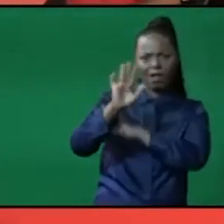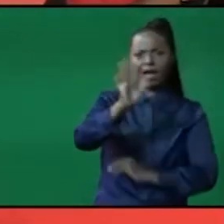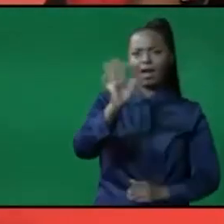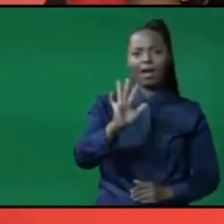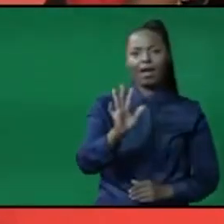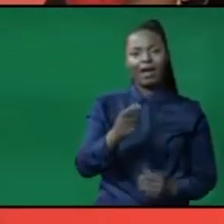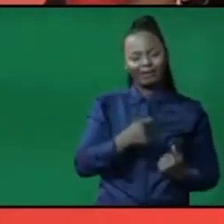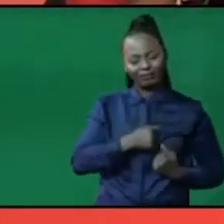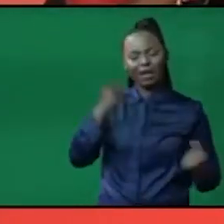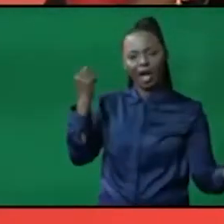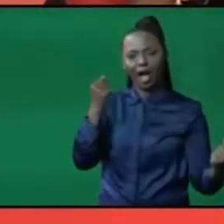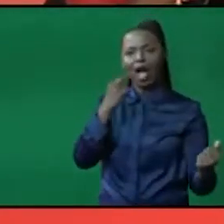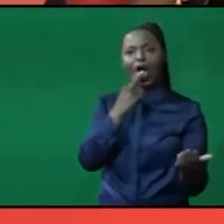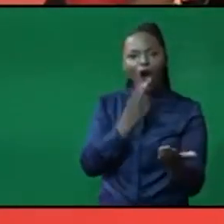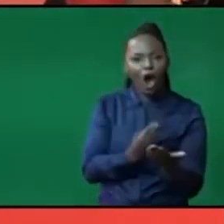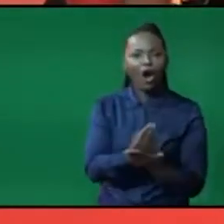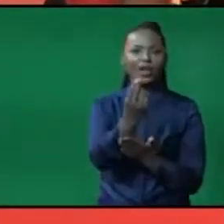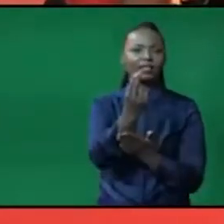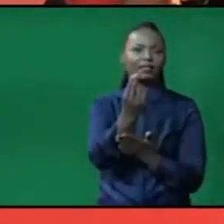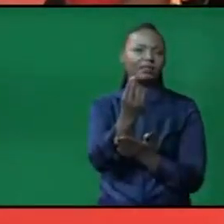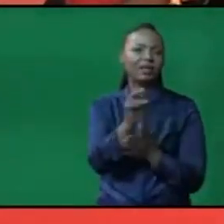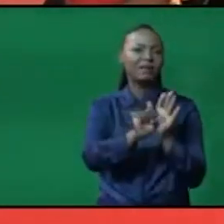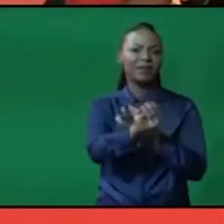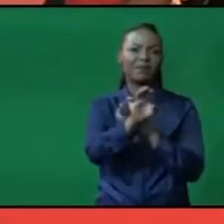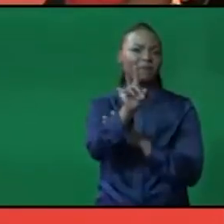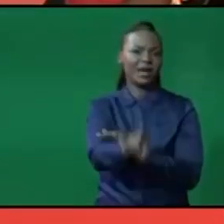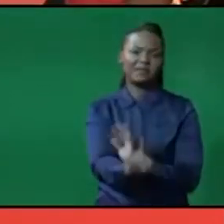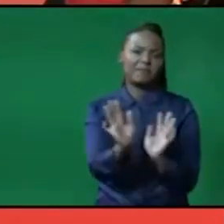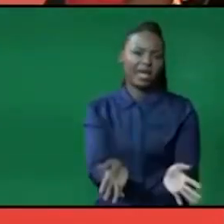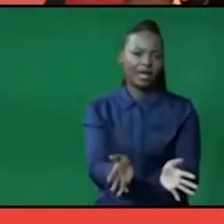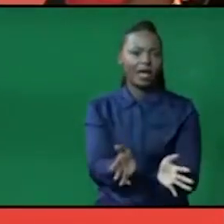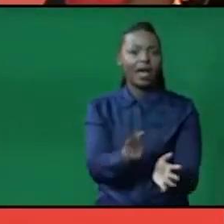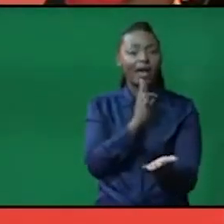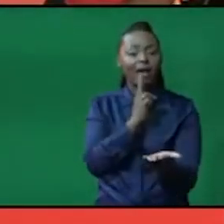transparent media, honest media that reports objectively.